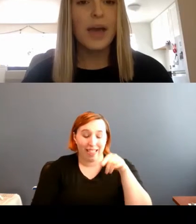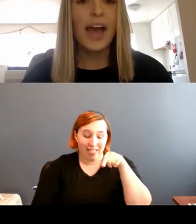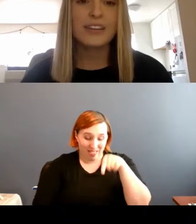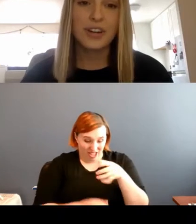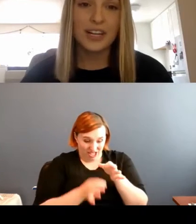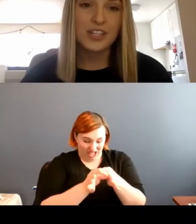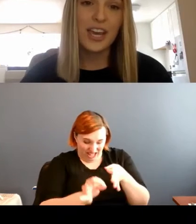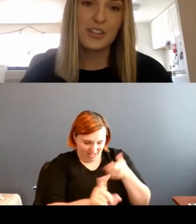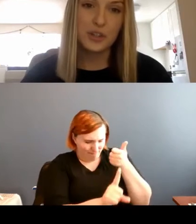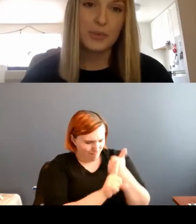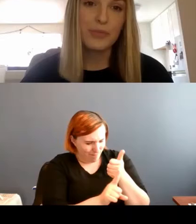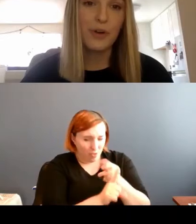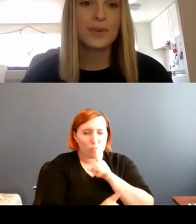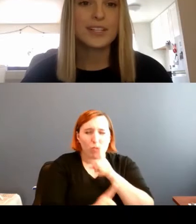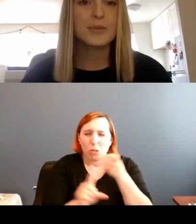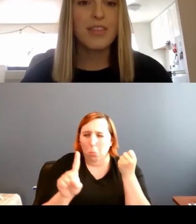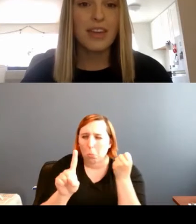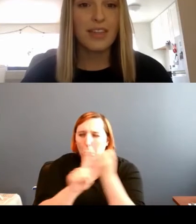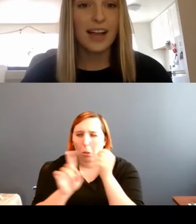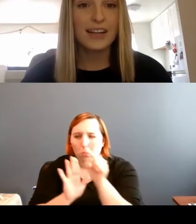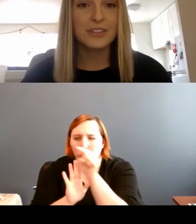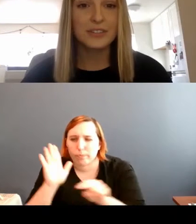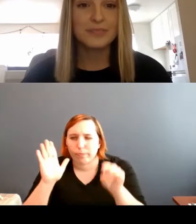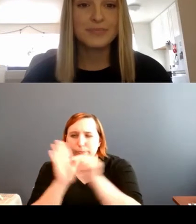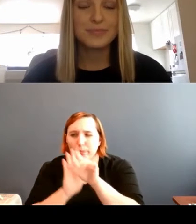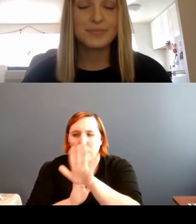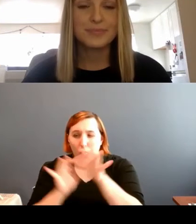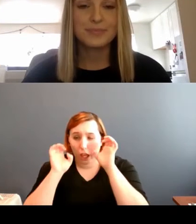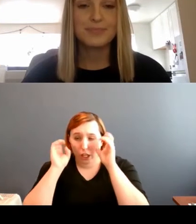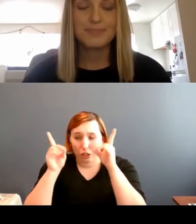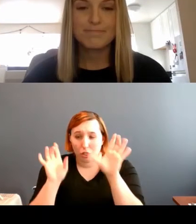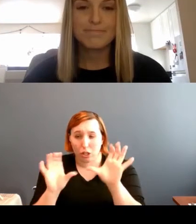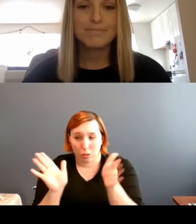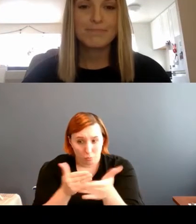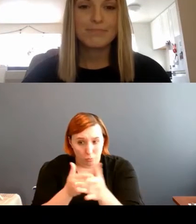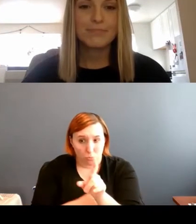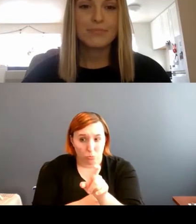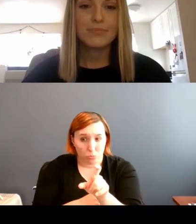delay impact their educational performance within the classroom?